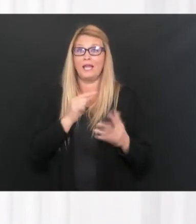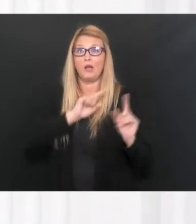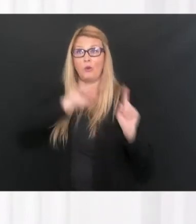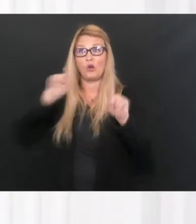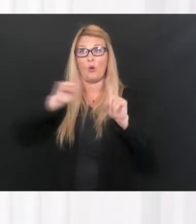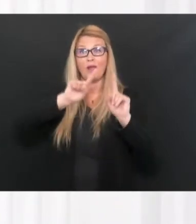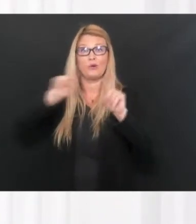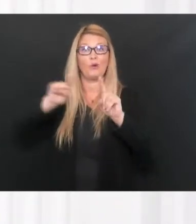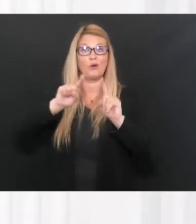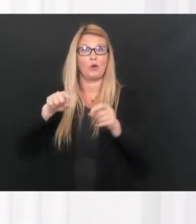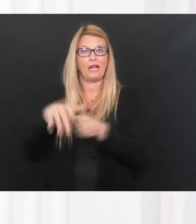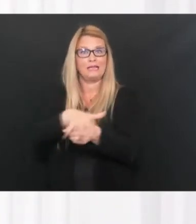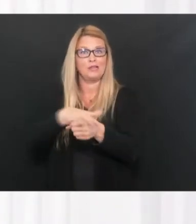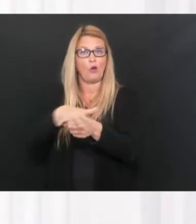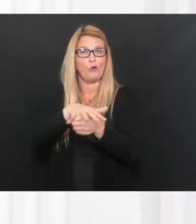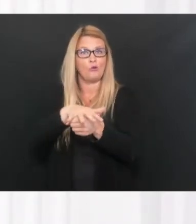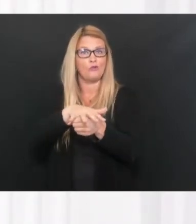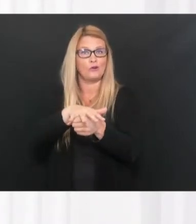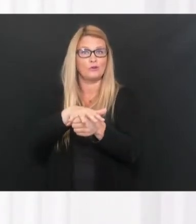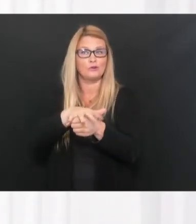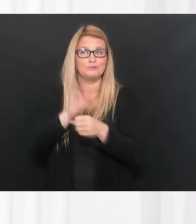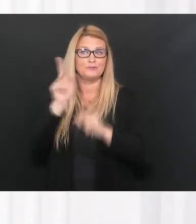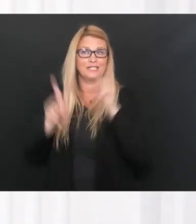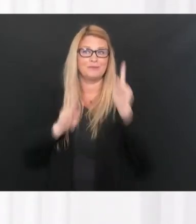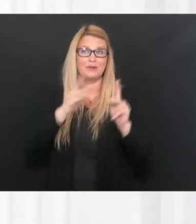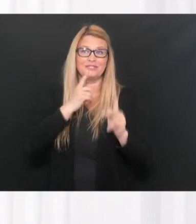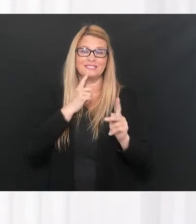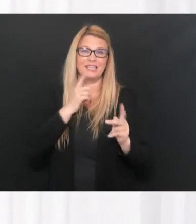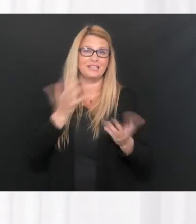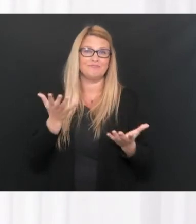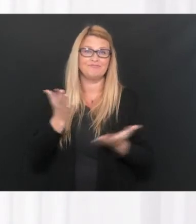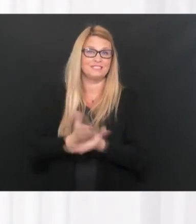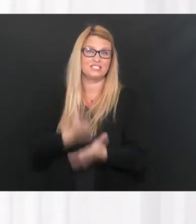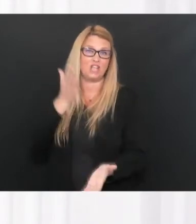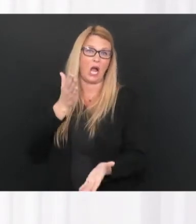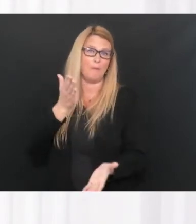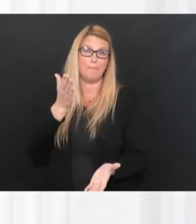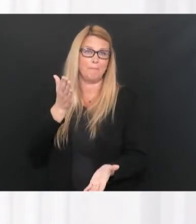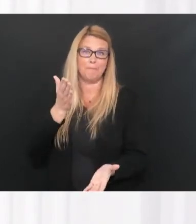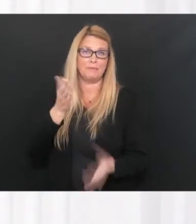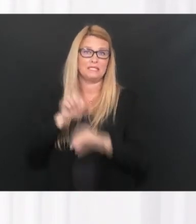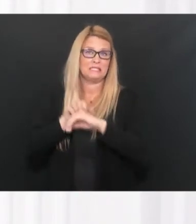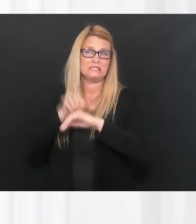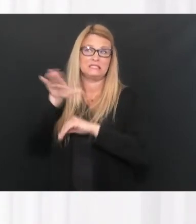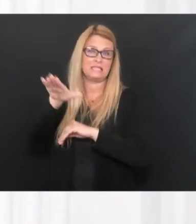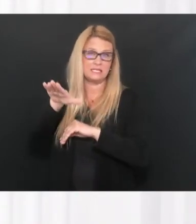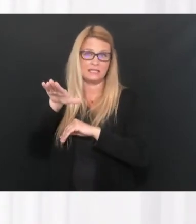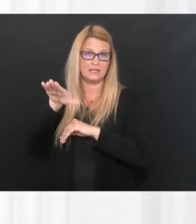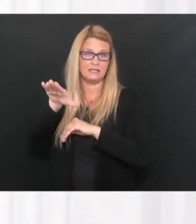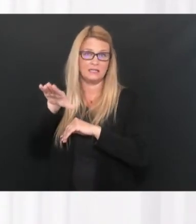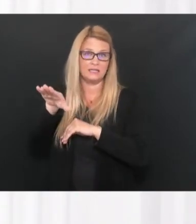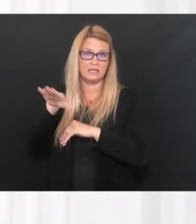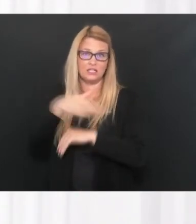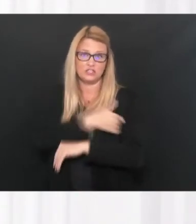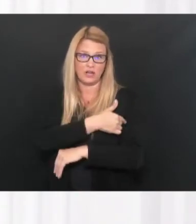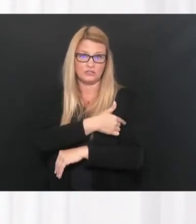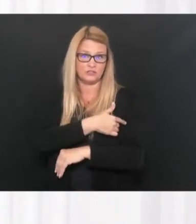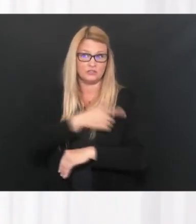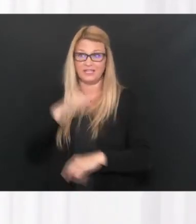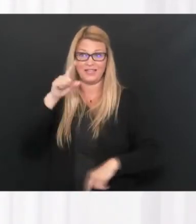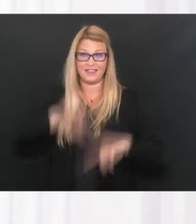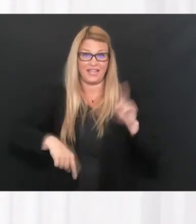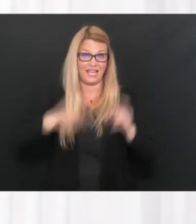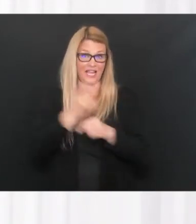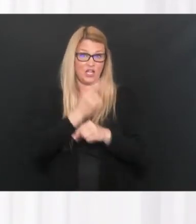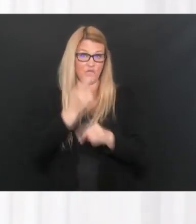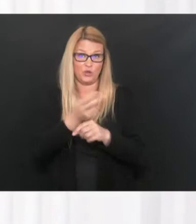local level basically asked us to turn off doses and told us they could not use any